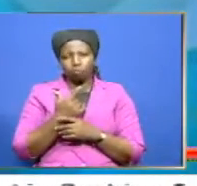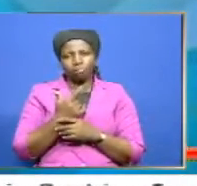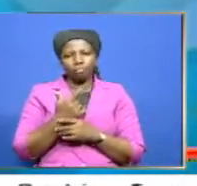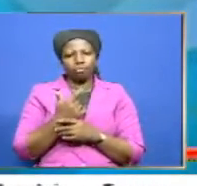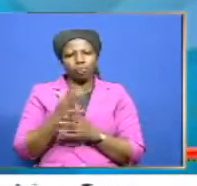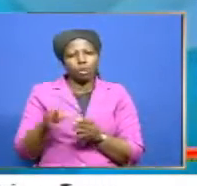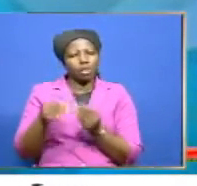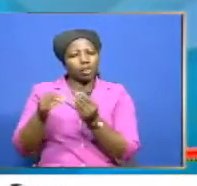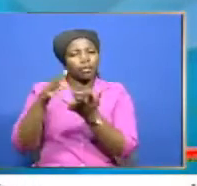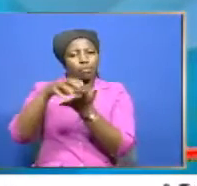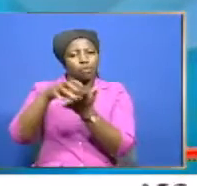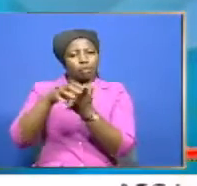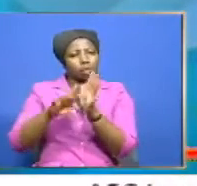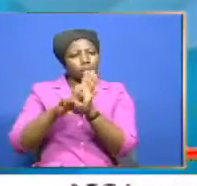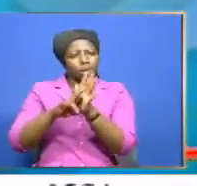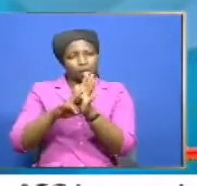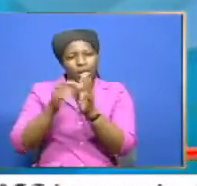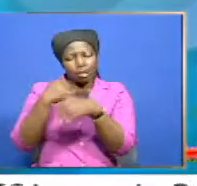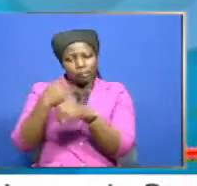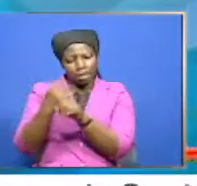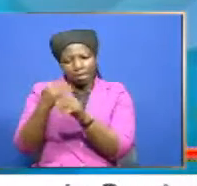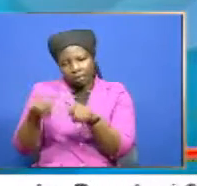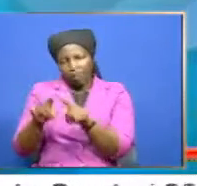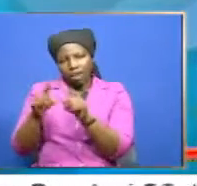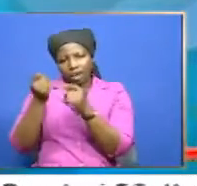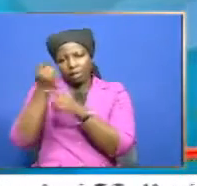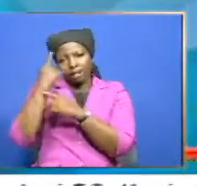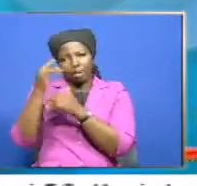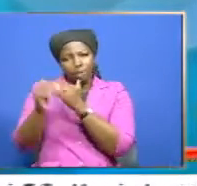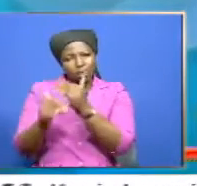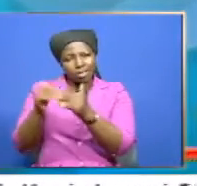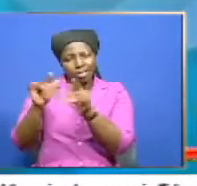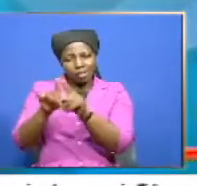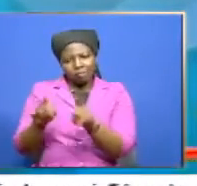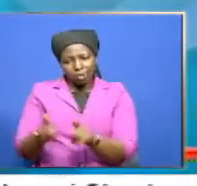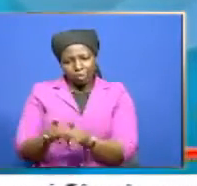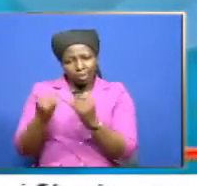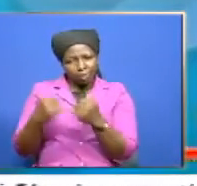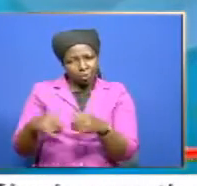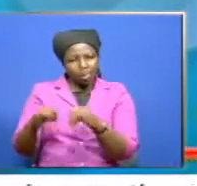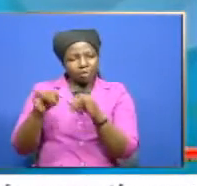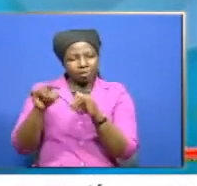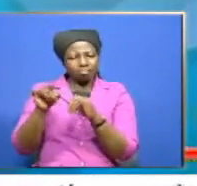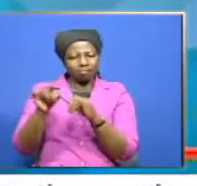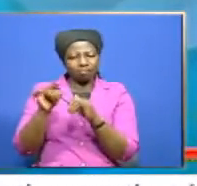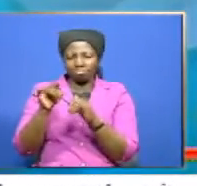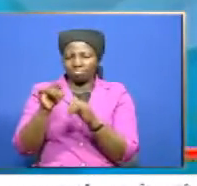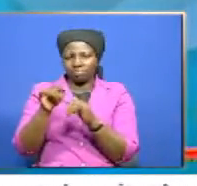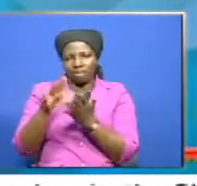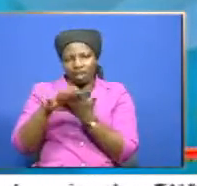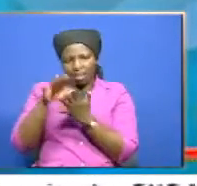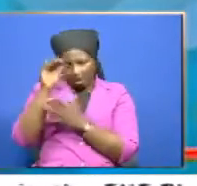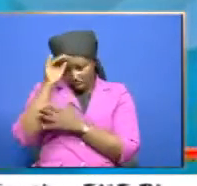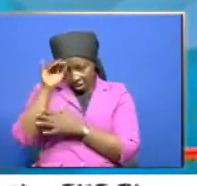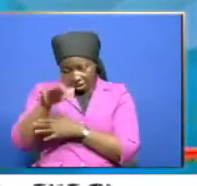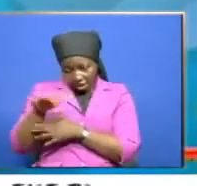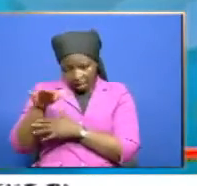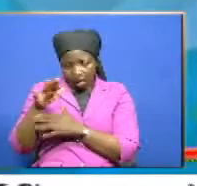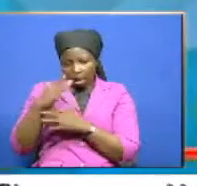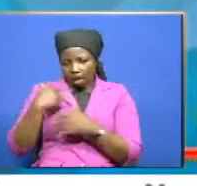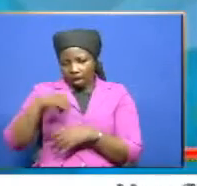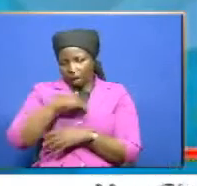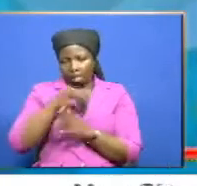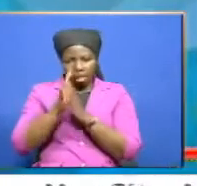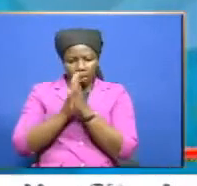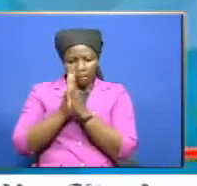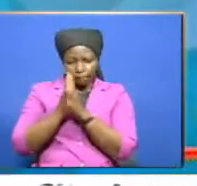to represent and make that position yours, understand the processes and execute. So it's a great learning point. It'll be interesting to see how, what their team comprises of,